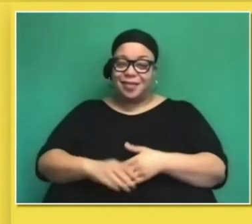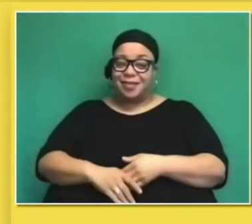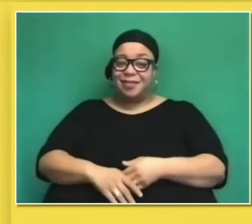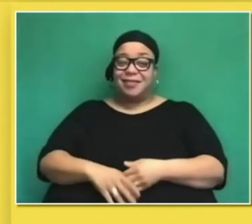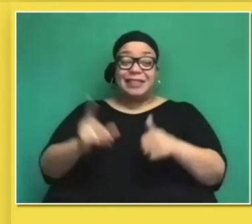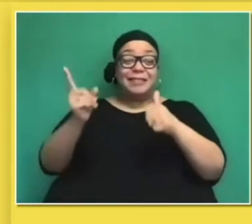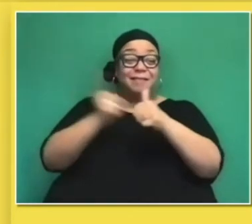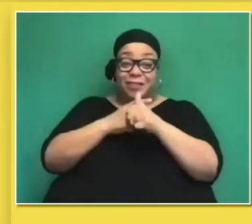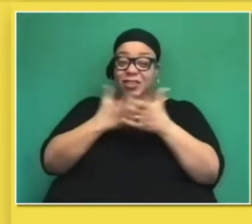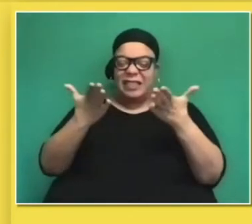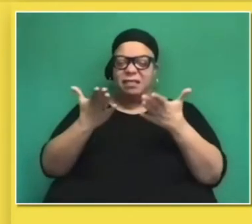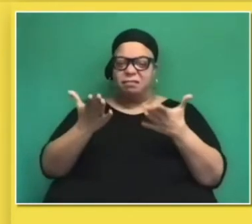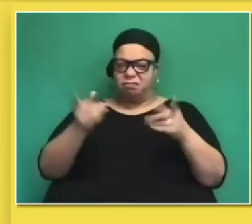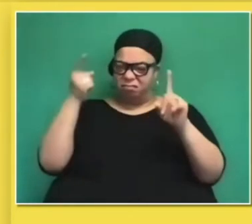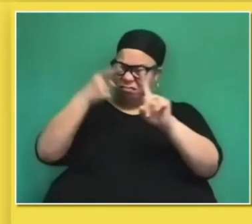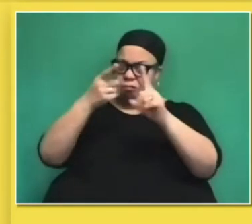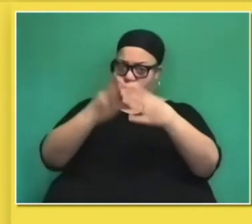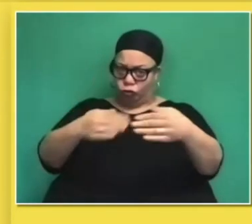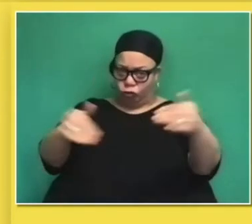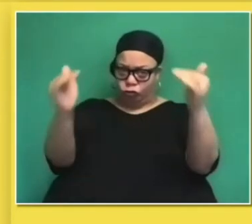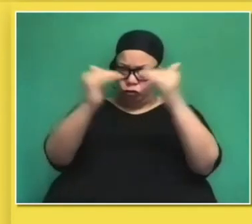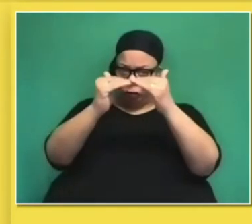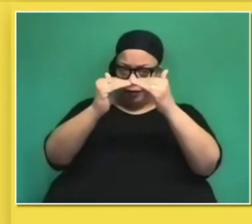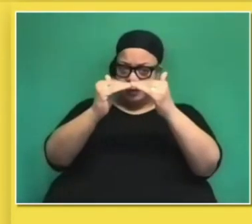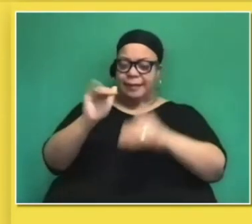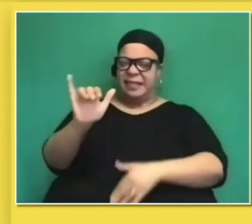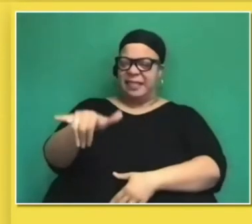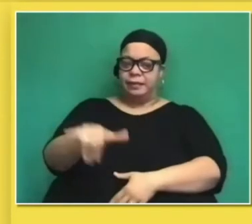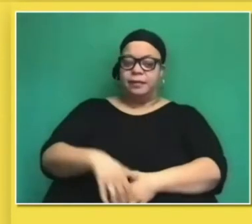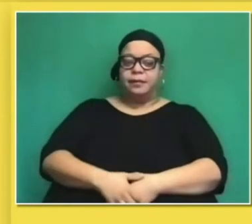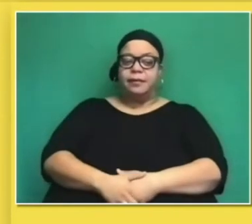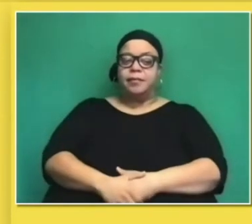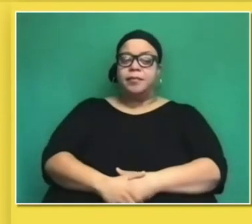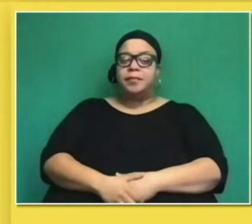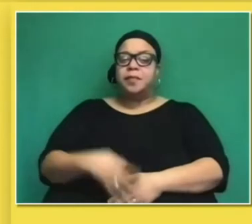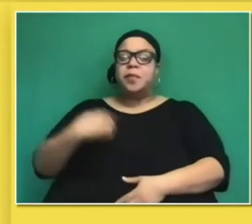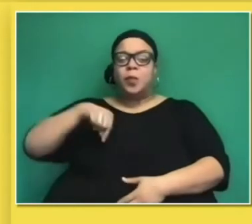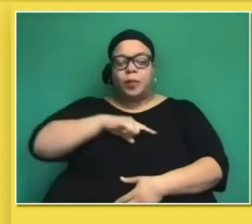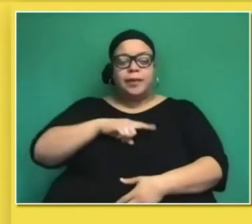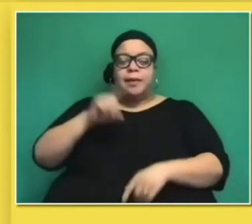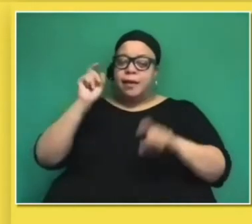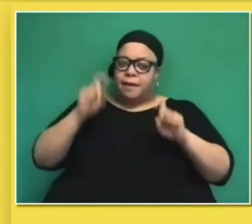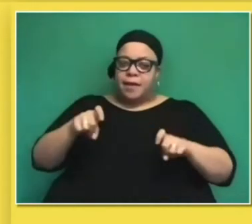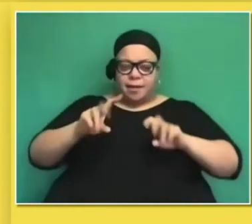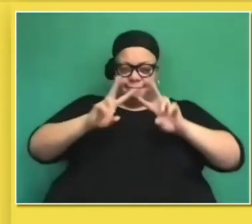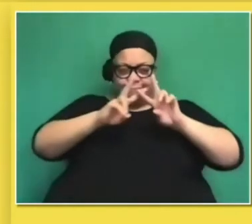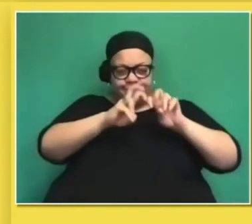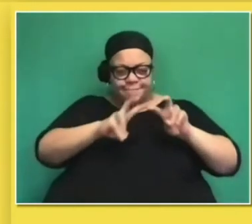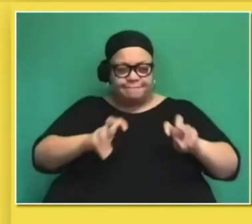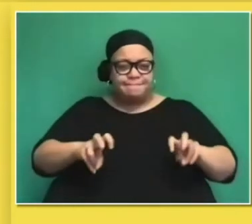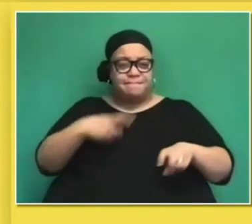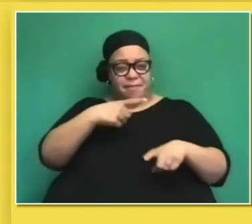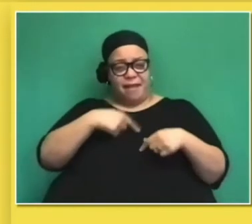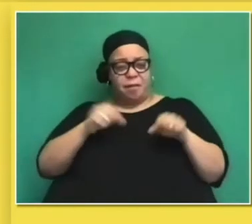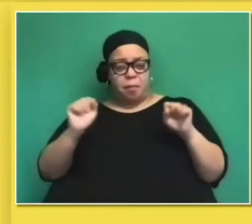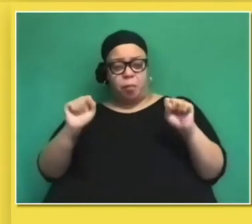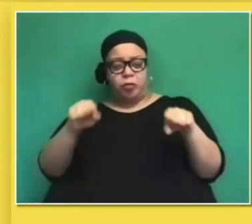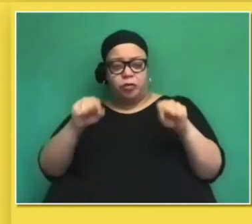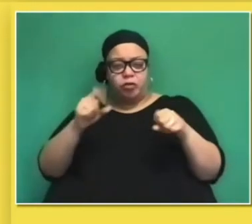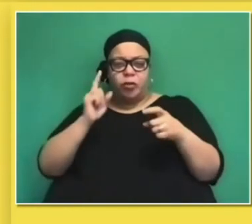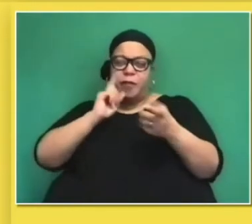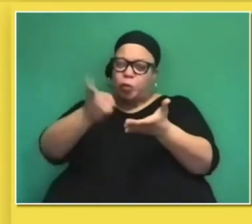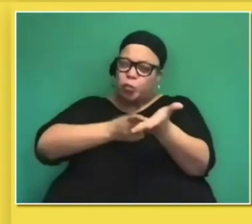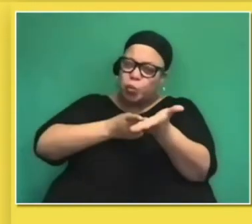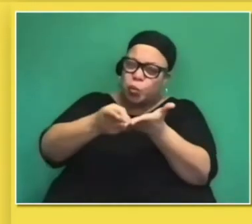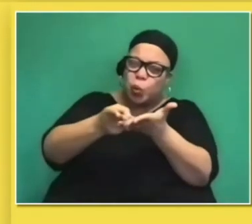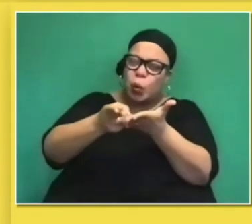fusion coalitions are showing the possibility of a genuine democracy is stronger still. And our task now is